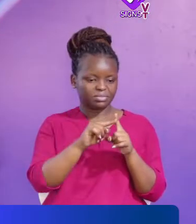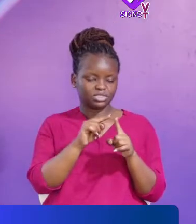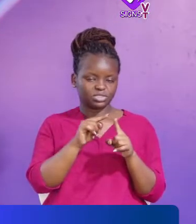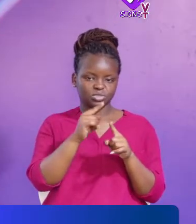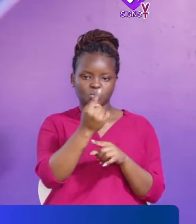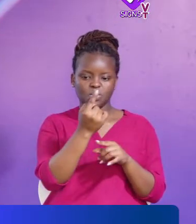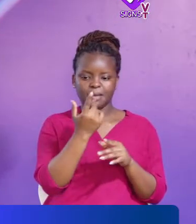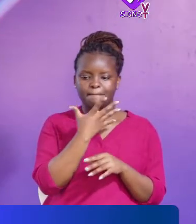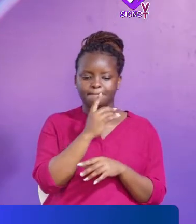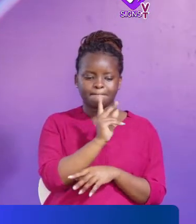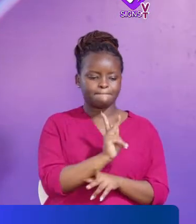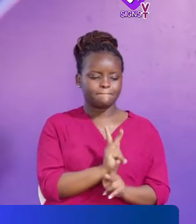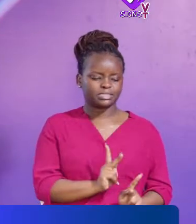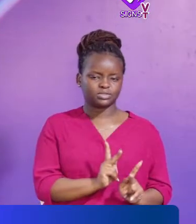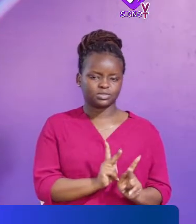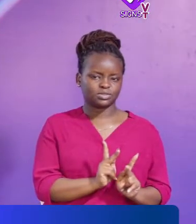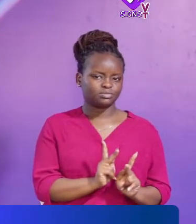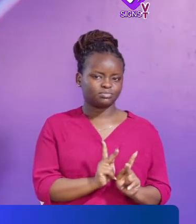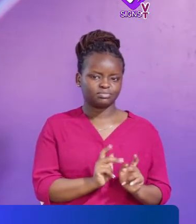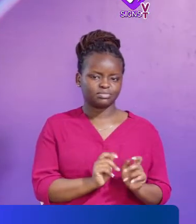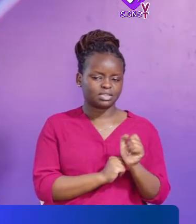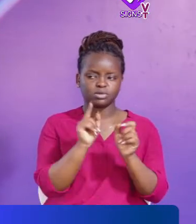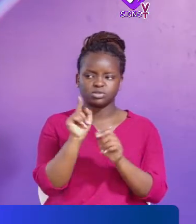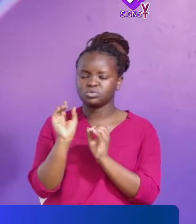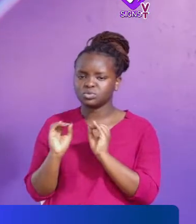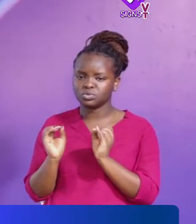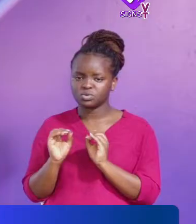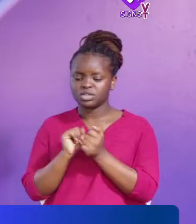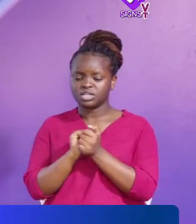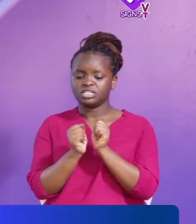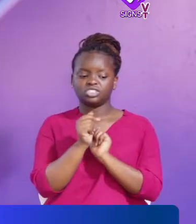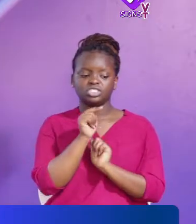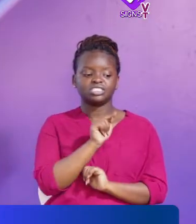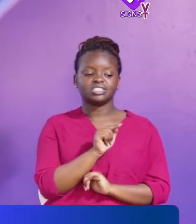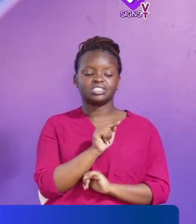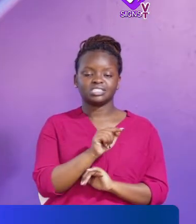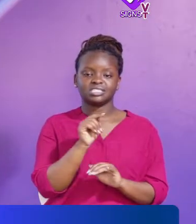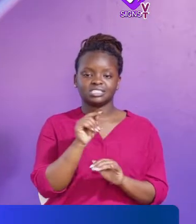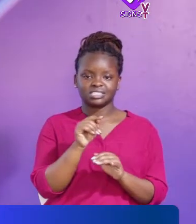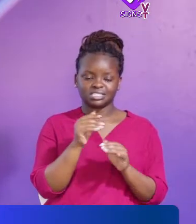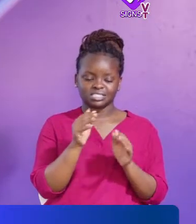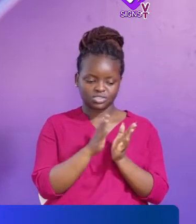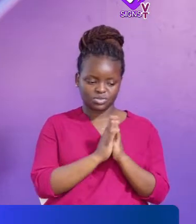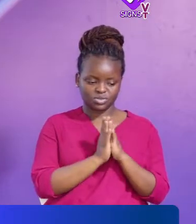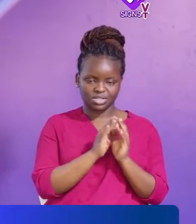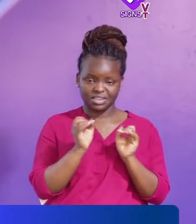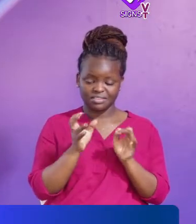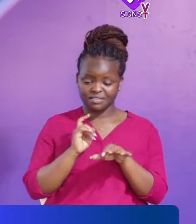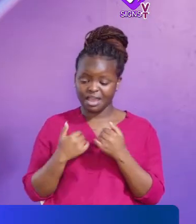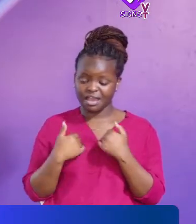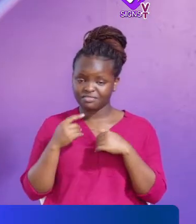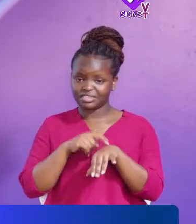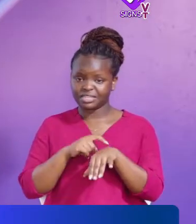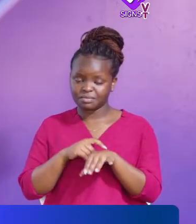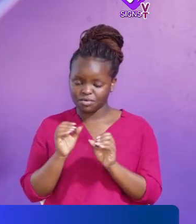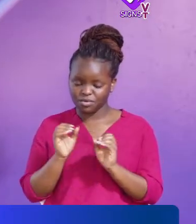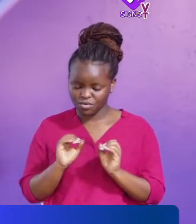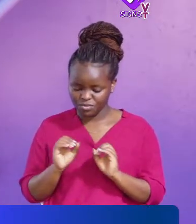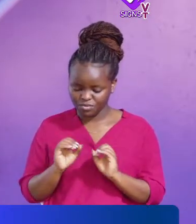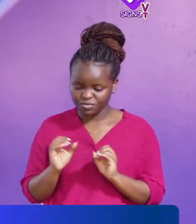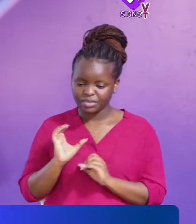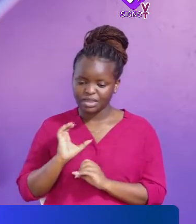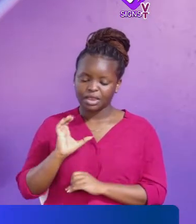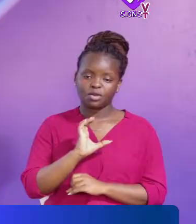daughters. And I'm very clear that we should change this narrative. Alan, if you have any moment, tell Kenyans that a community has never ruled